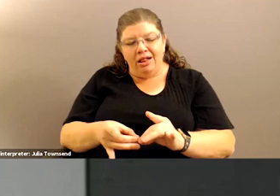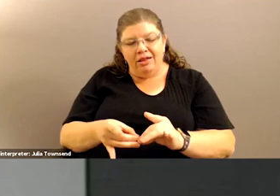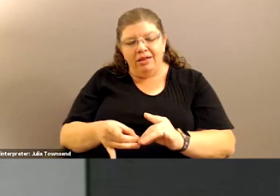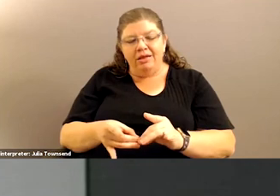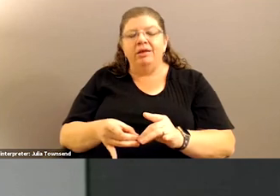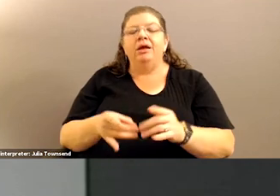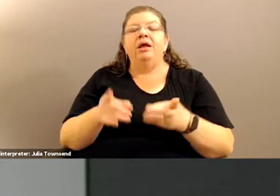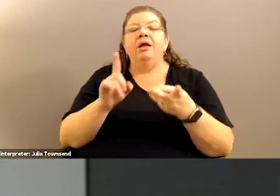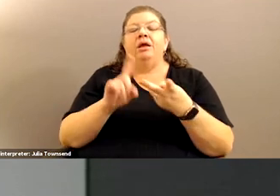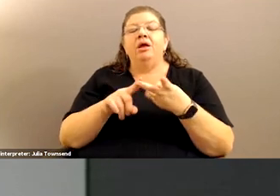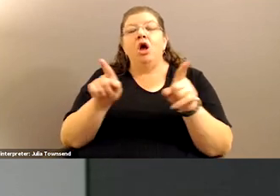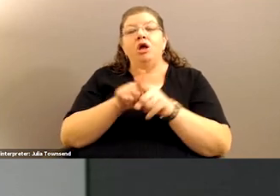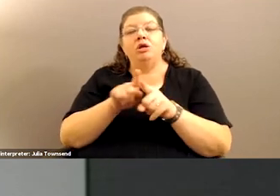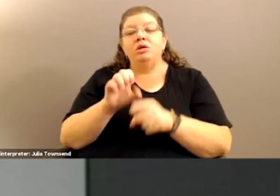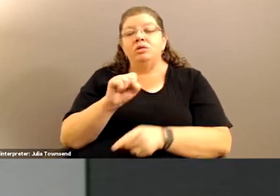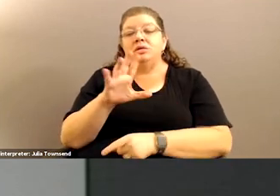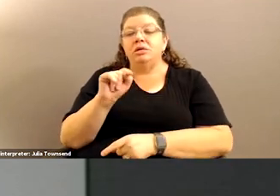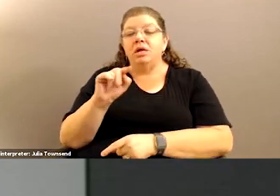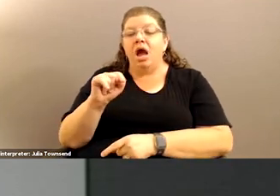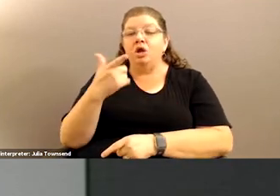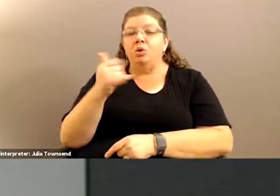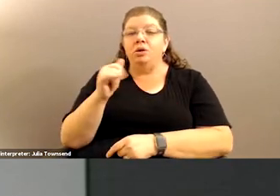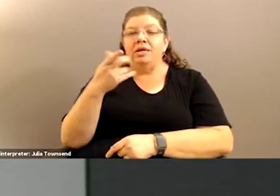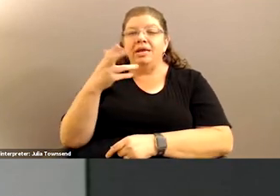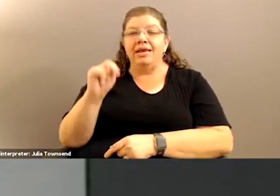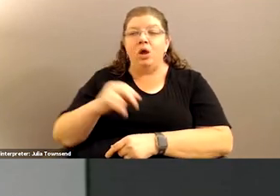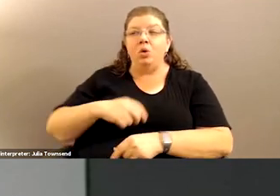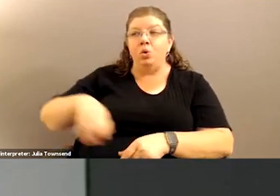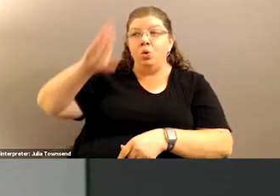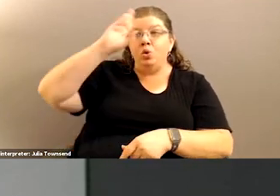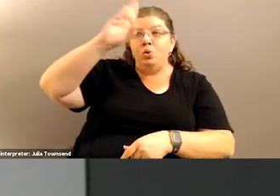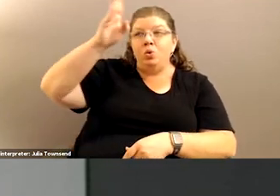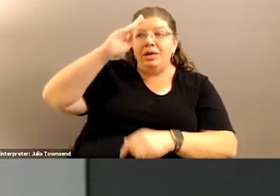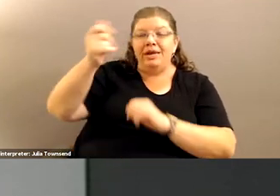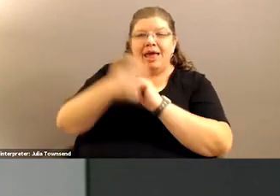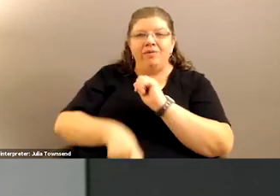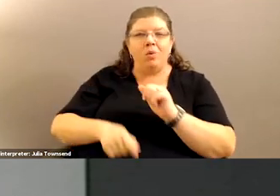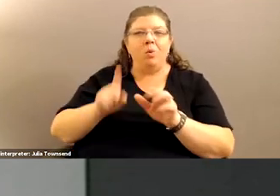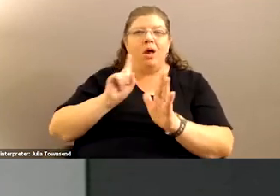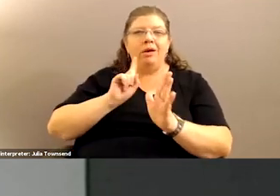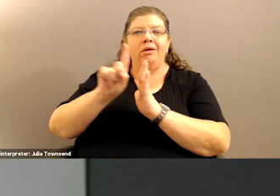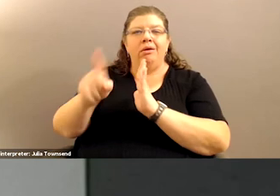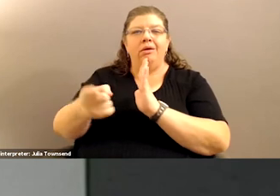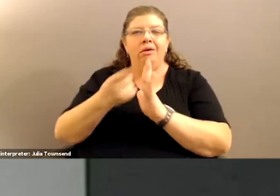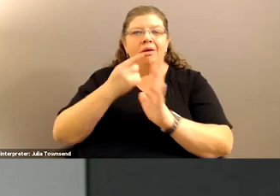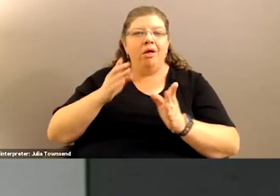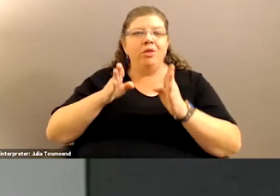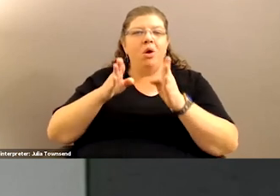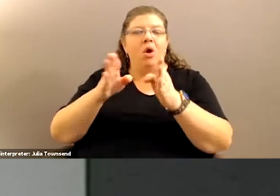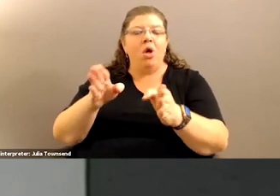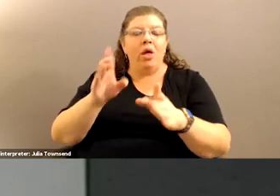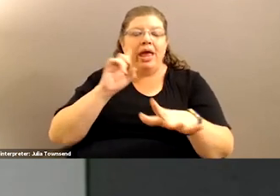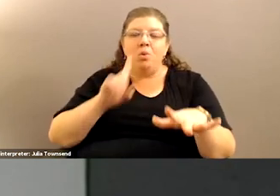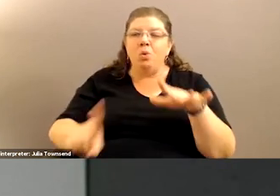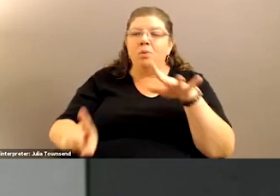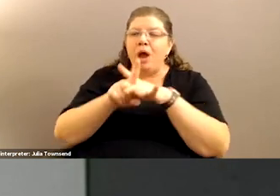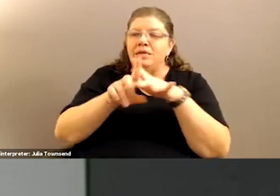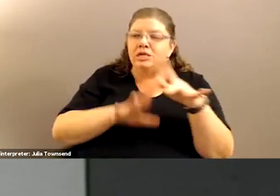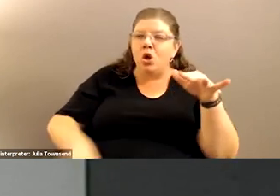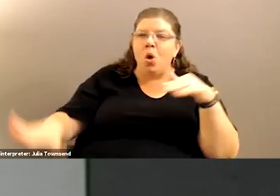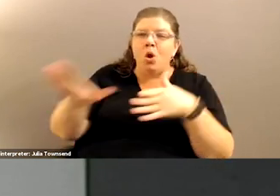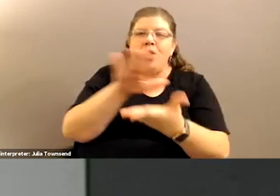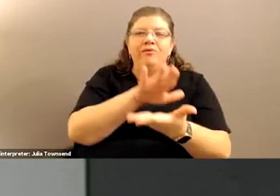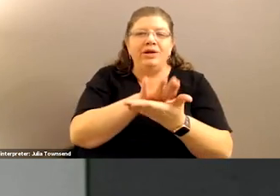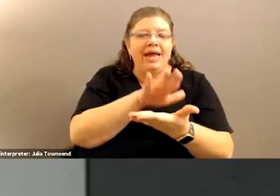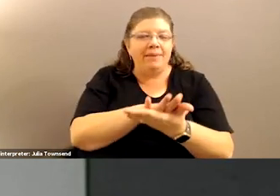because scott gutentag who greeted everyone walked the hall and were present all over campus i